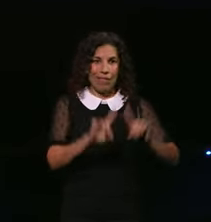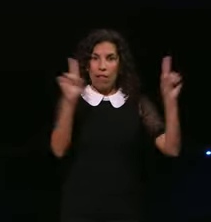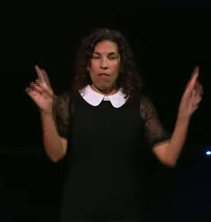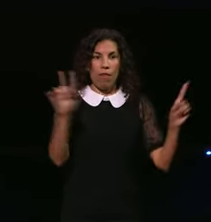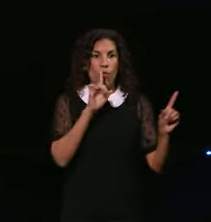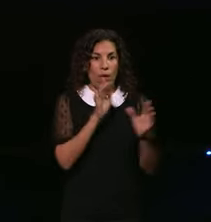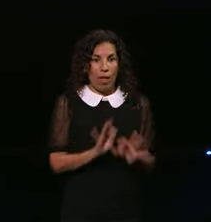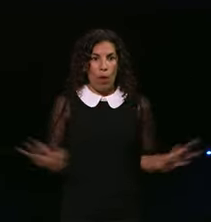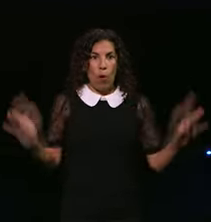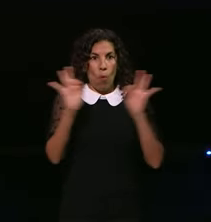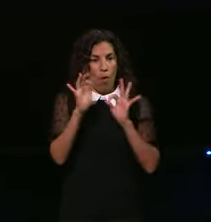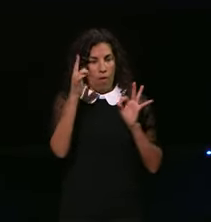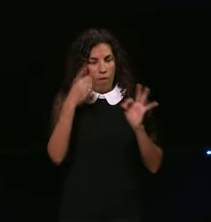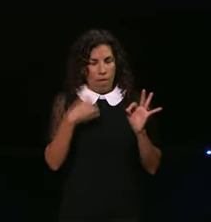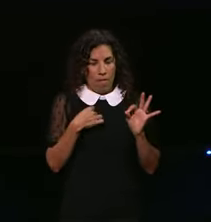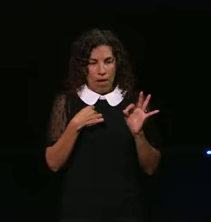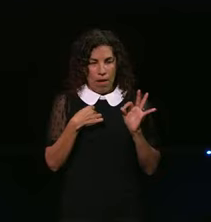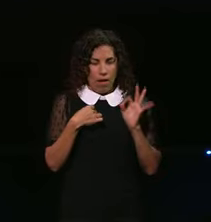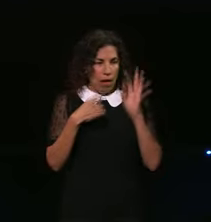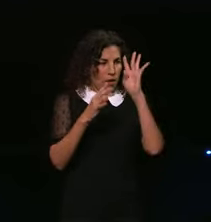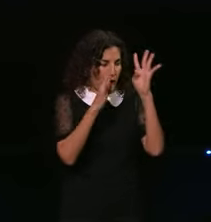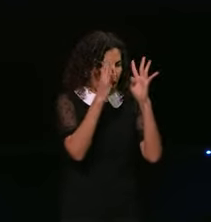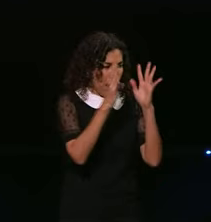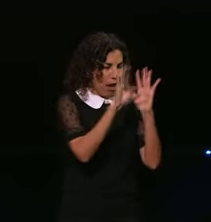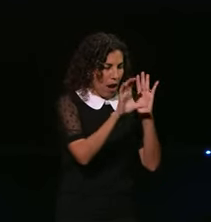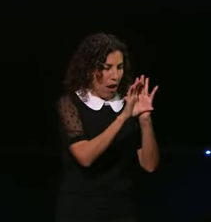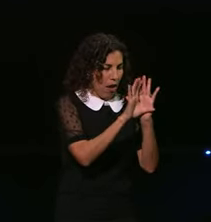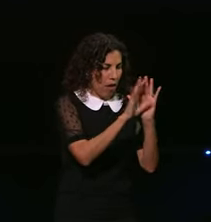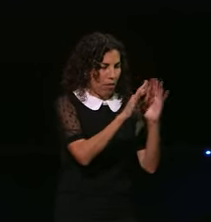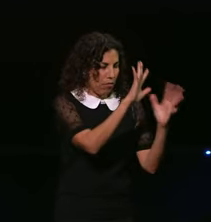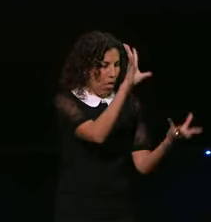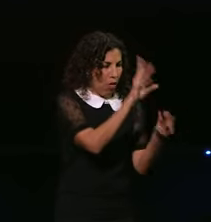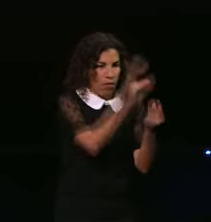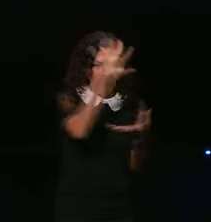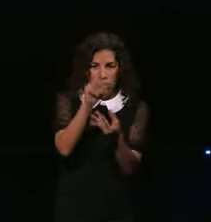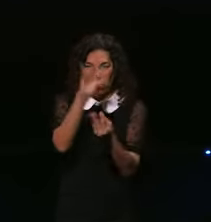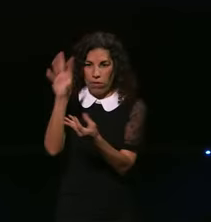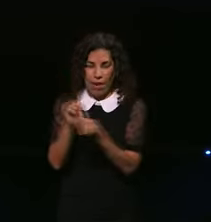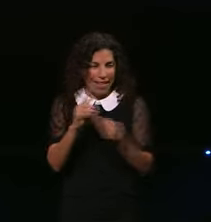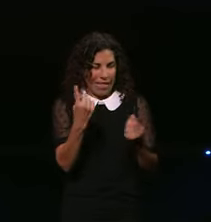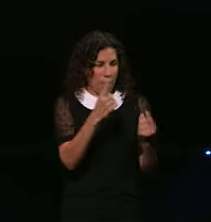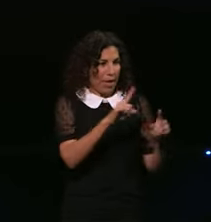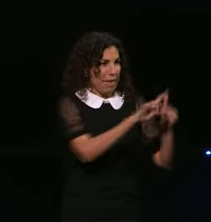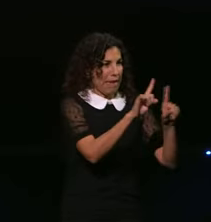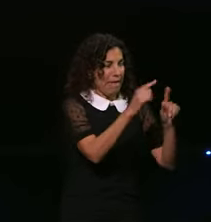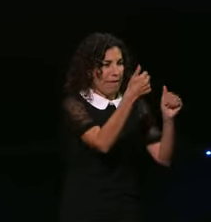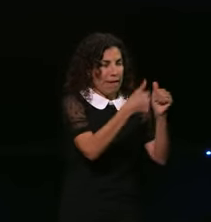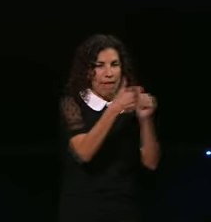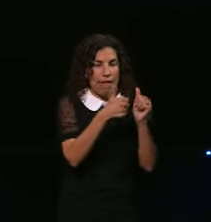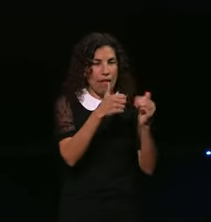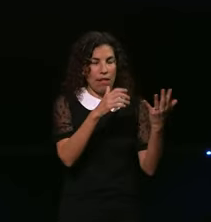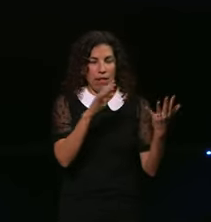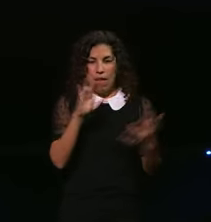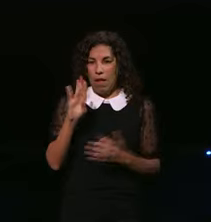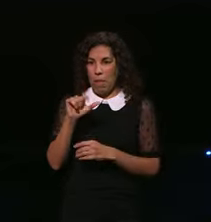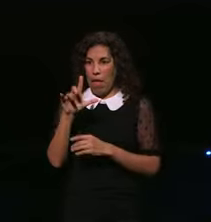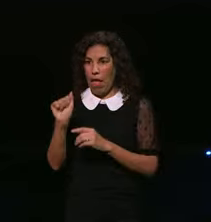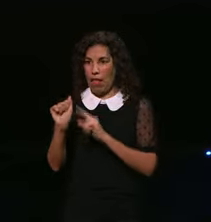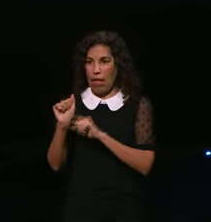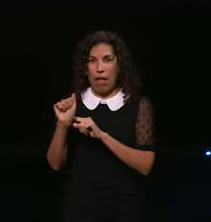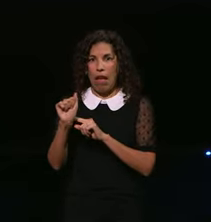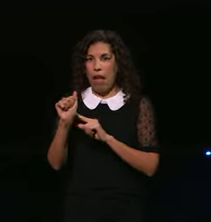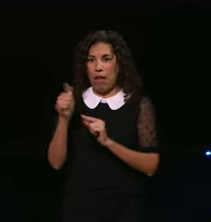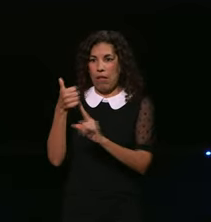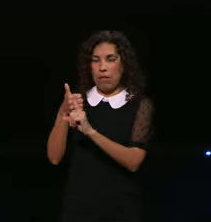just really important to me that we created characters that had something different about them. And, you know, Bella is a character